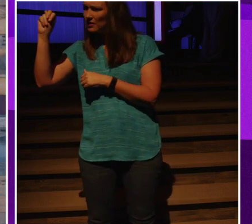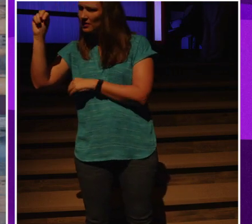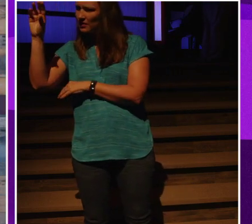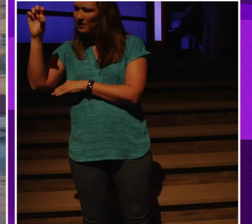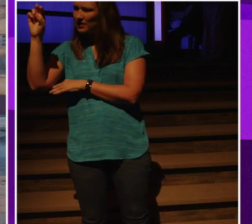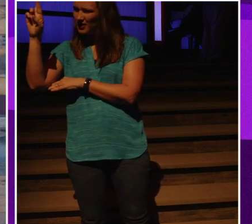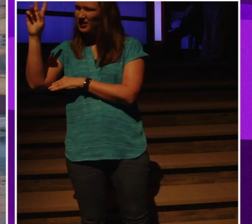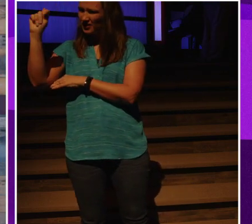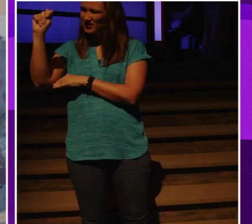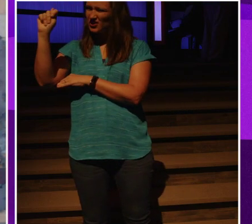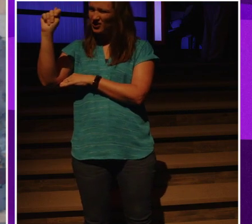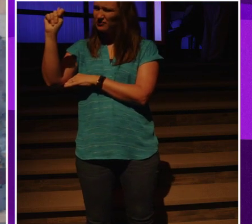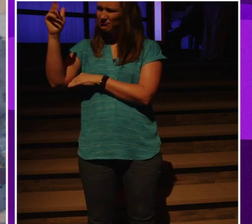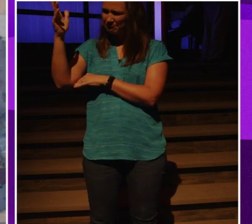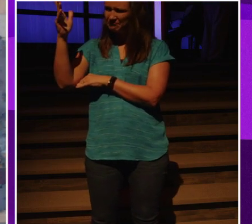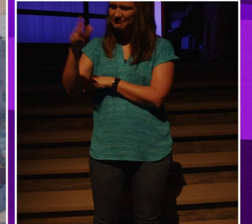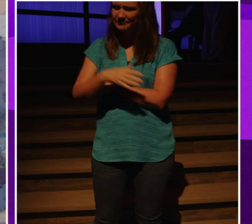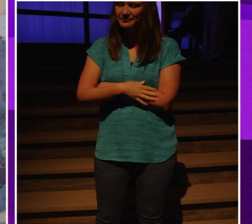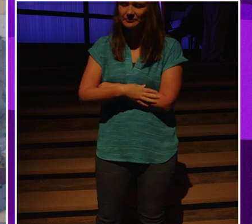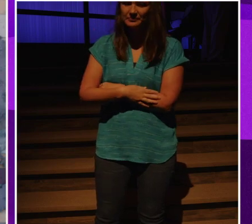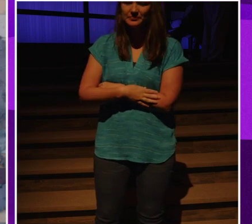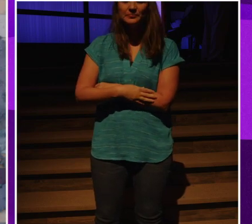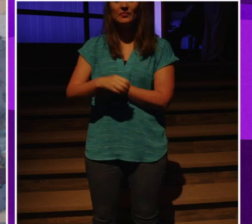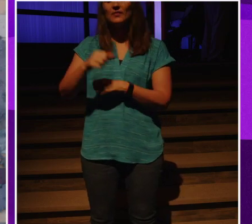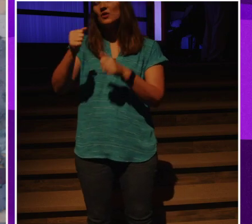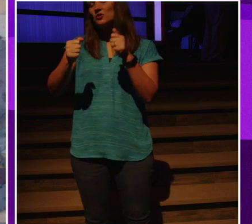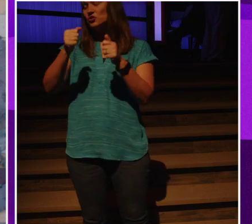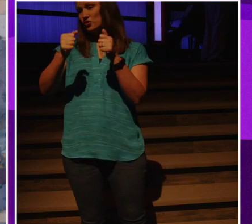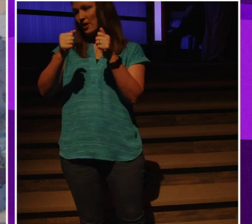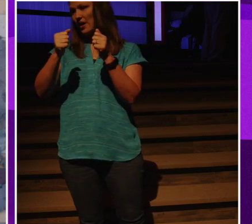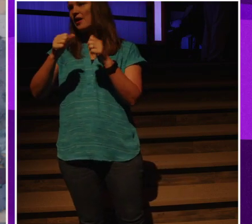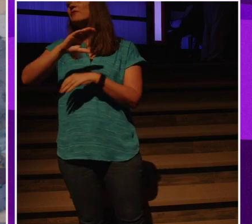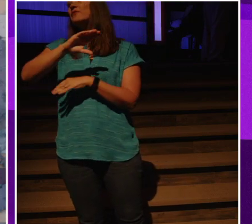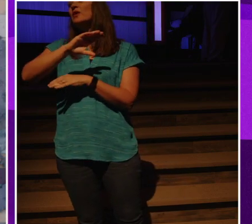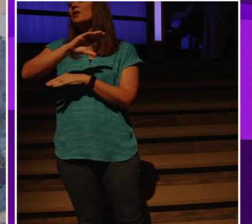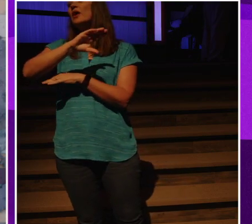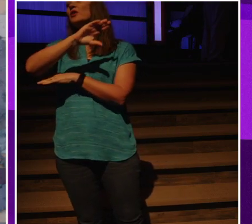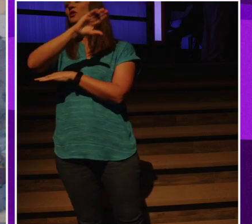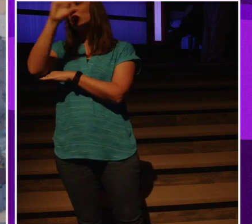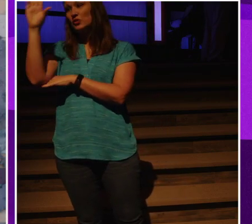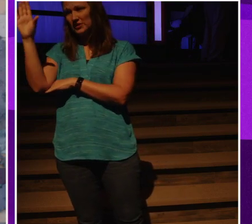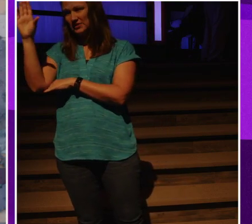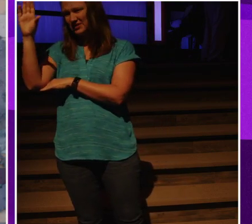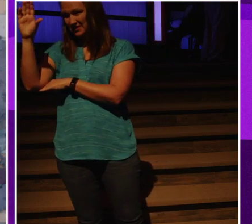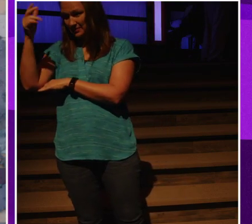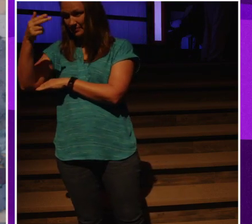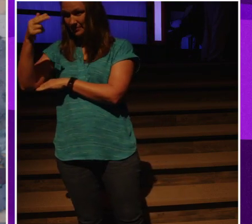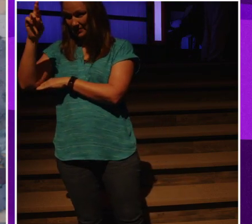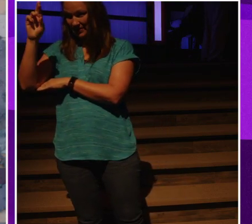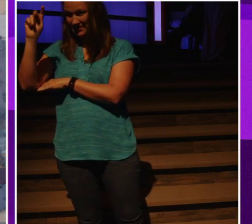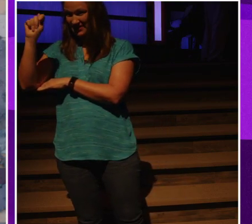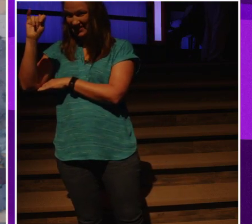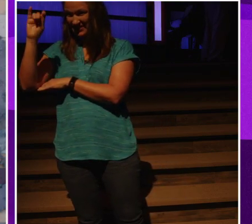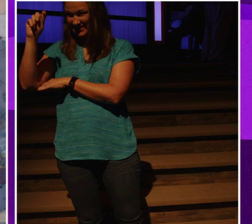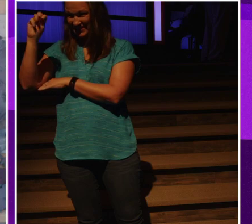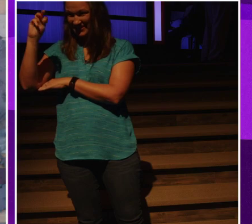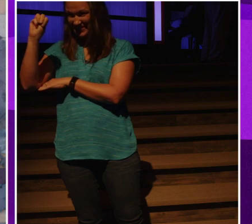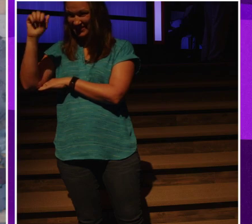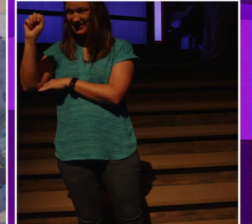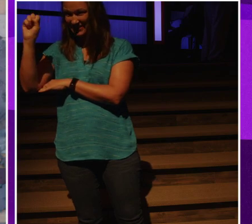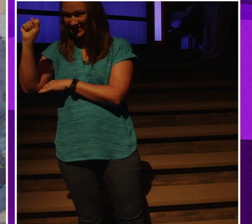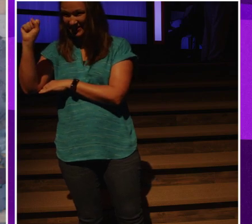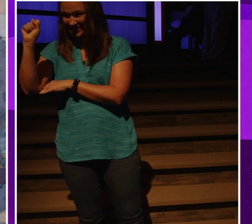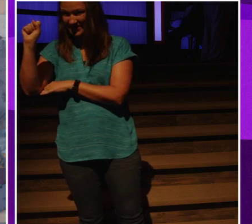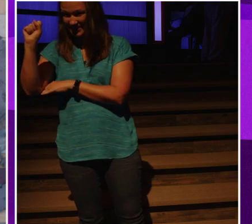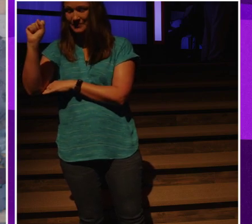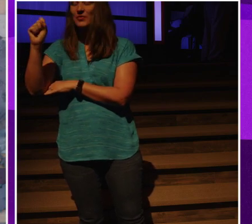today to get your tickets. Drive Through Christmas is our next big event. This is an awesome opportunity to share the story of our Savior